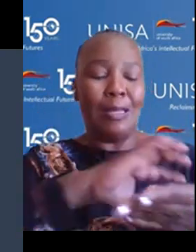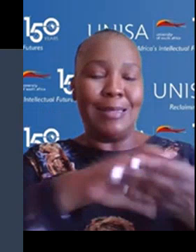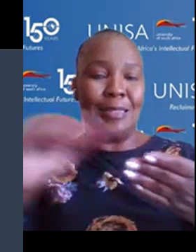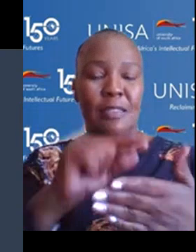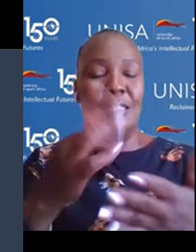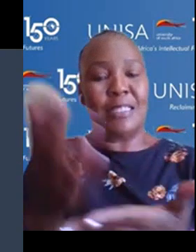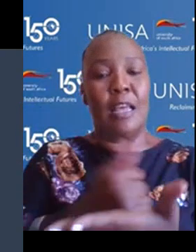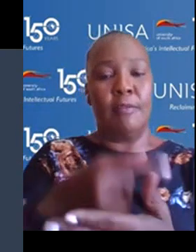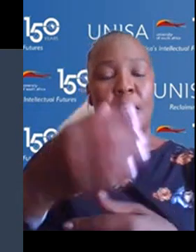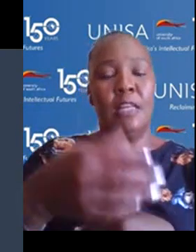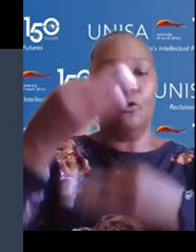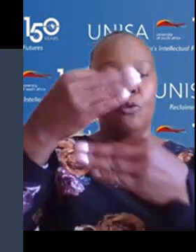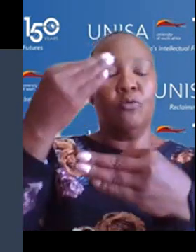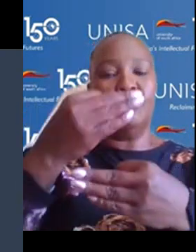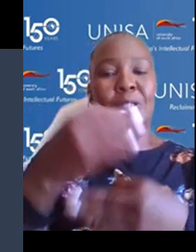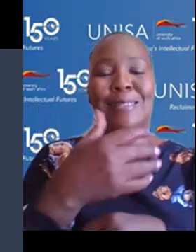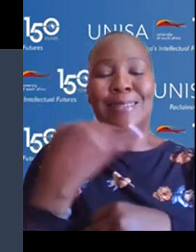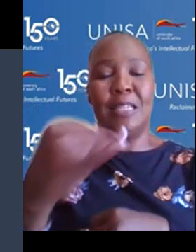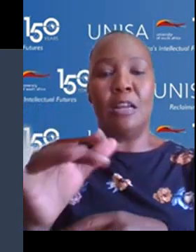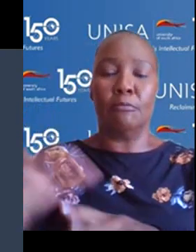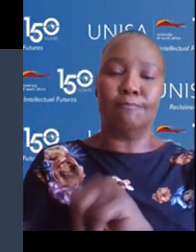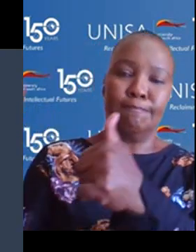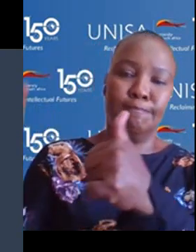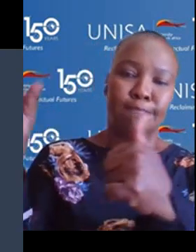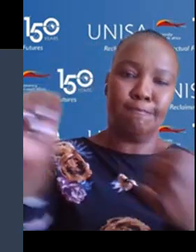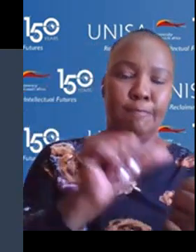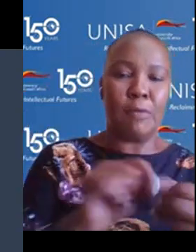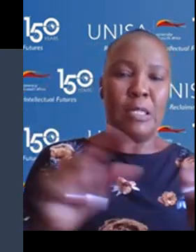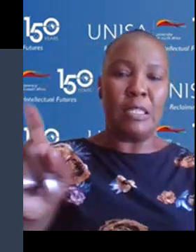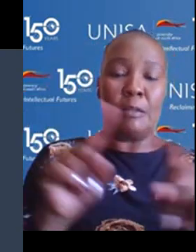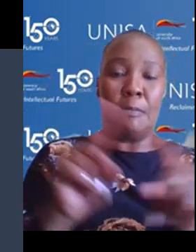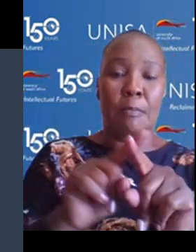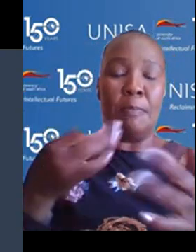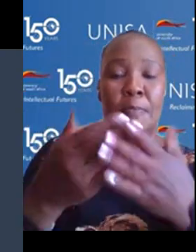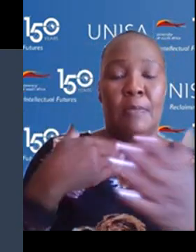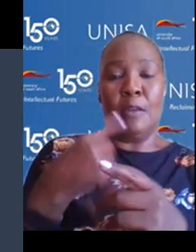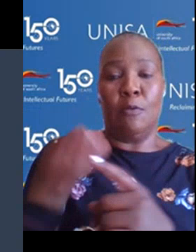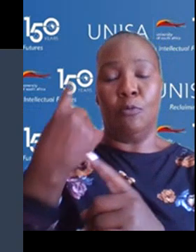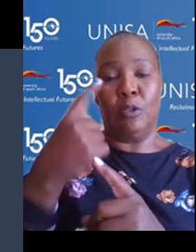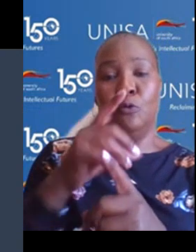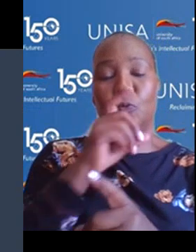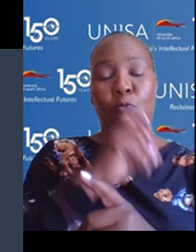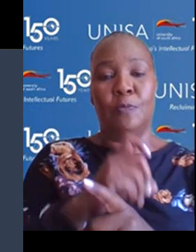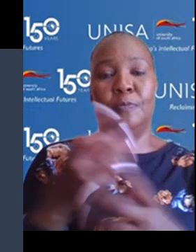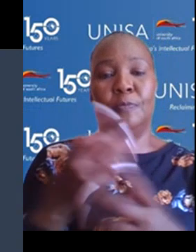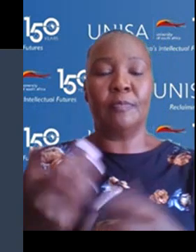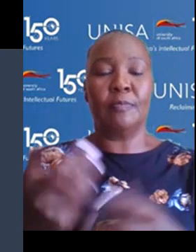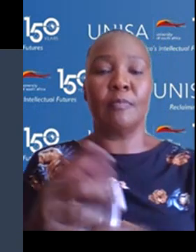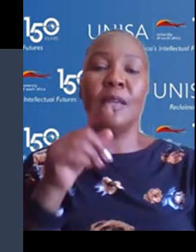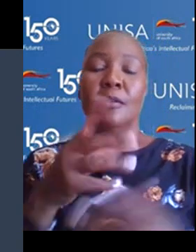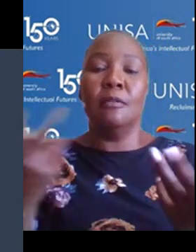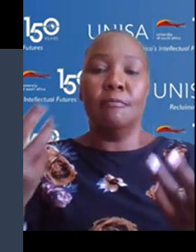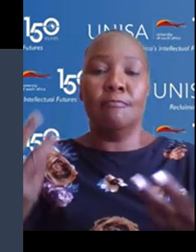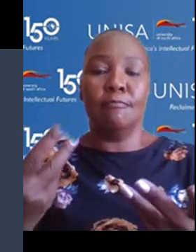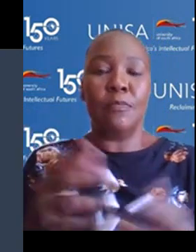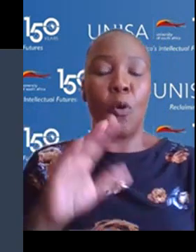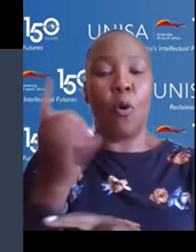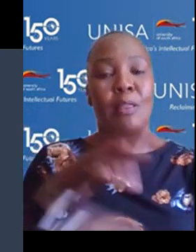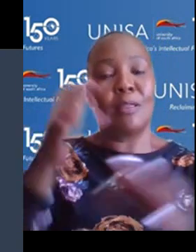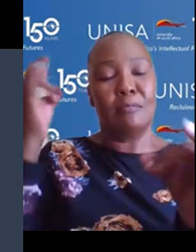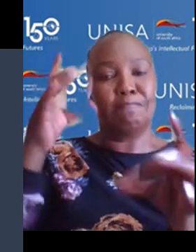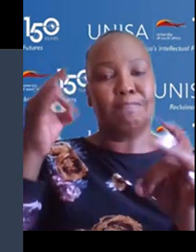document, you can actually still go back into that versions to get previous versions of that document. So if all the information